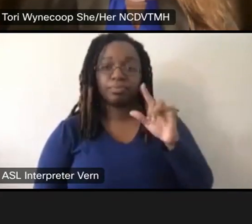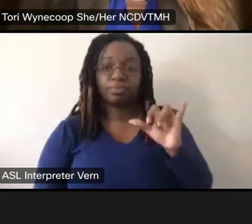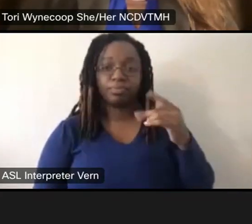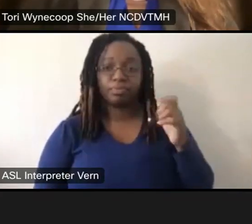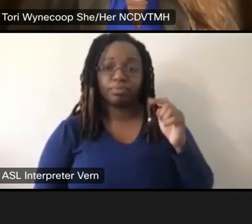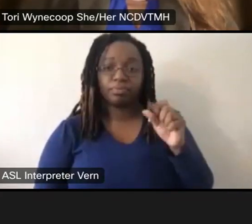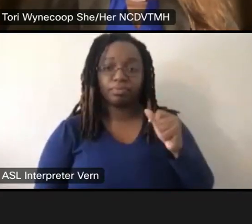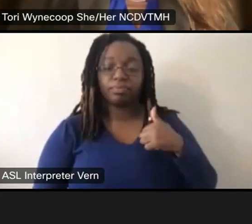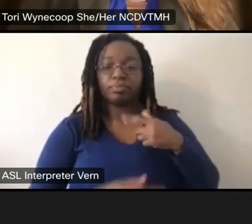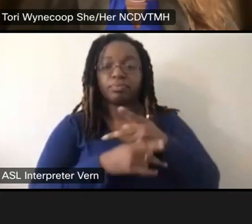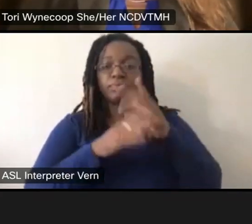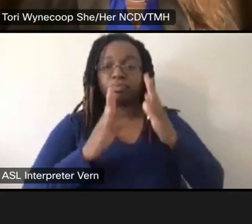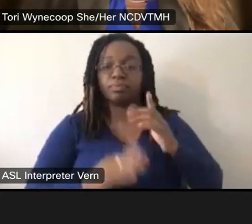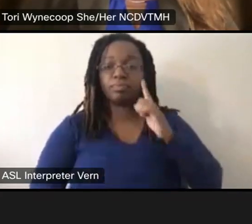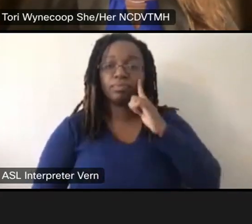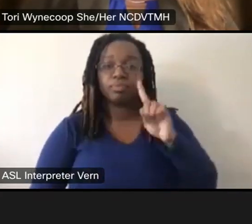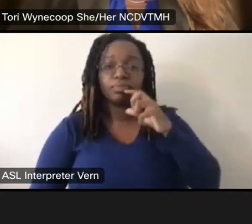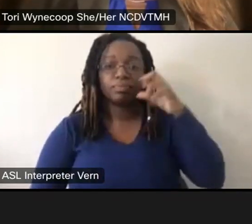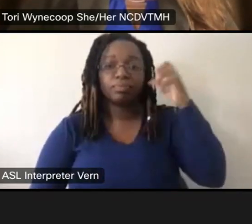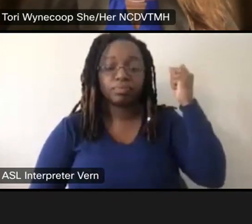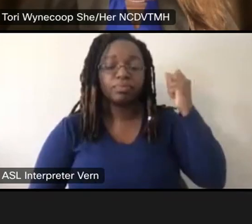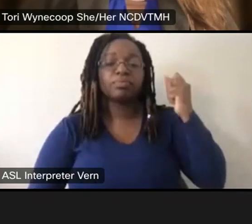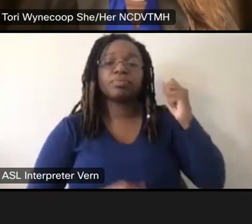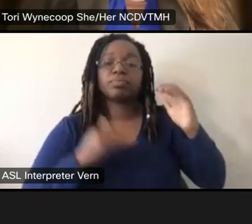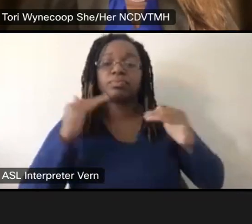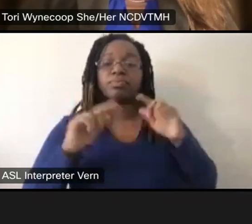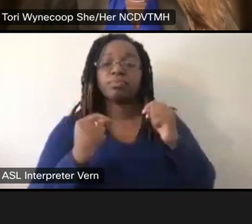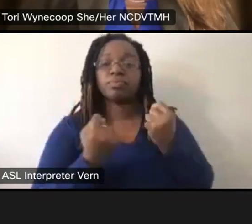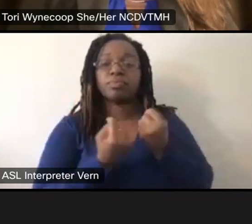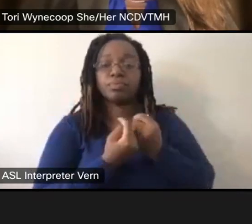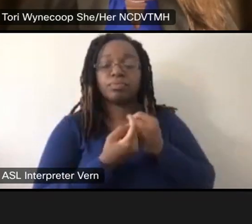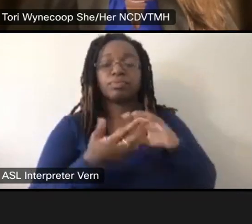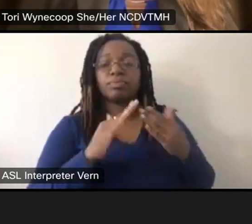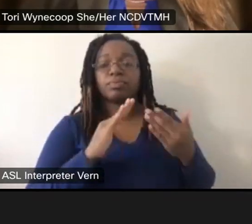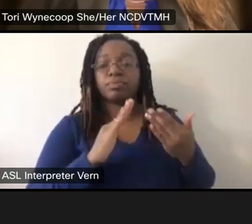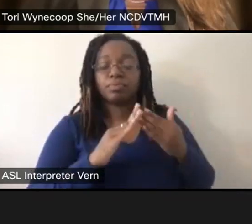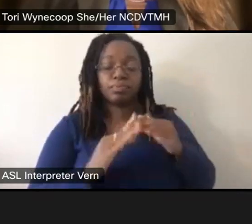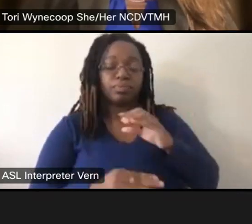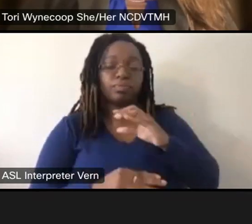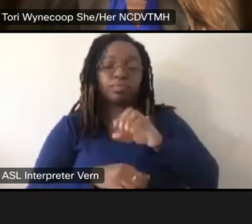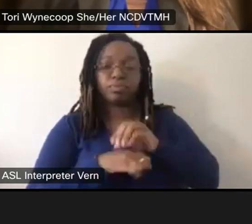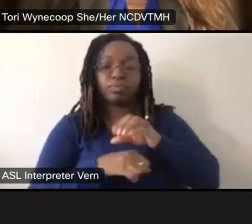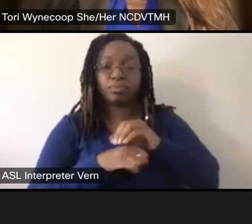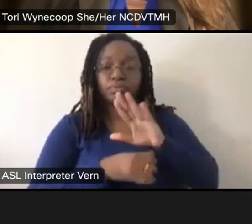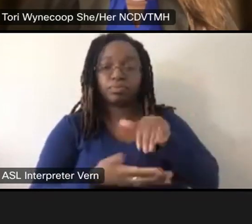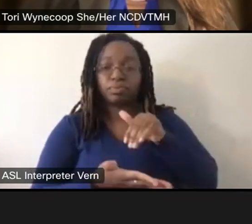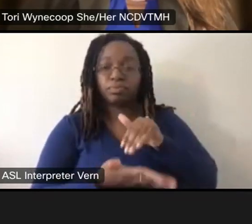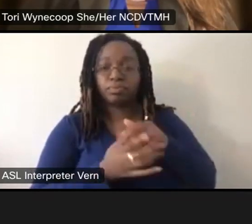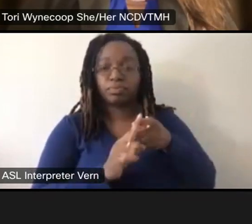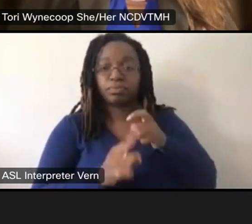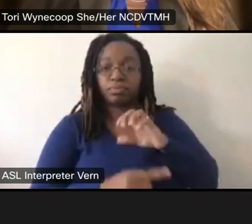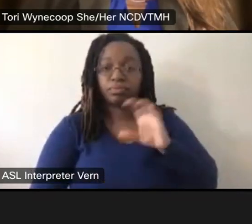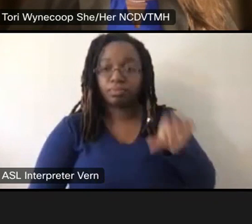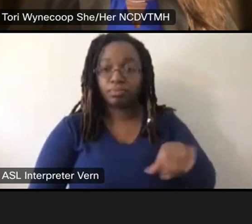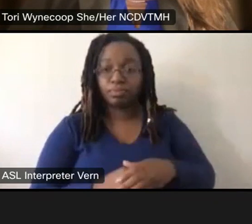supervisor for the older adults team at the Community Counseling Centers of Chicago. As the name suggests, I'm